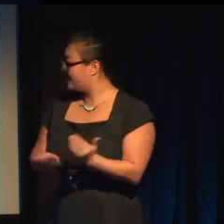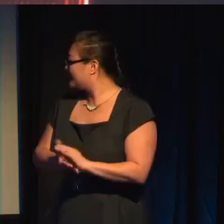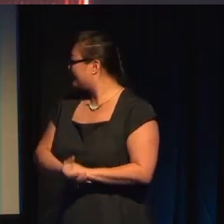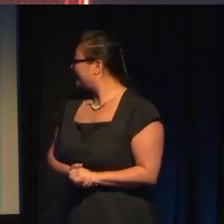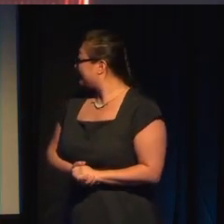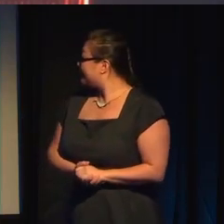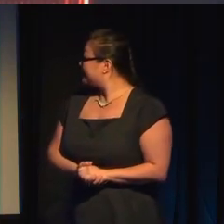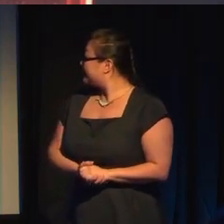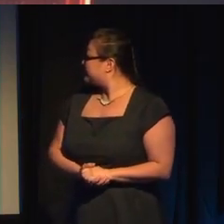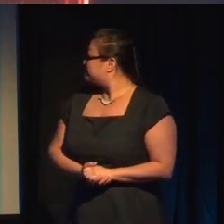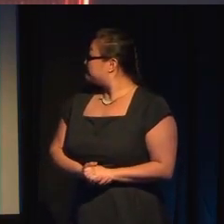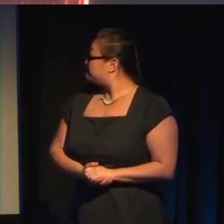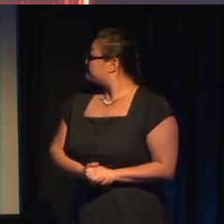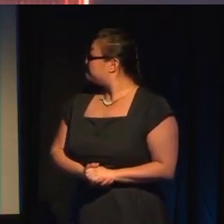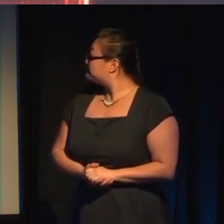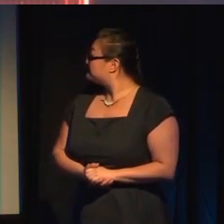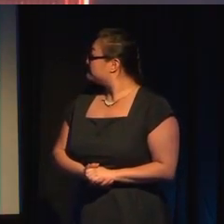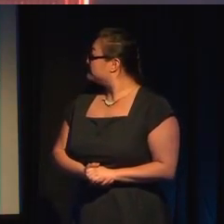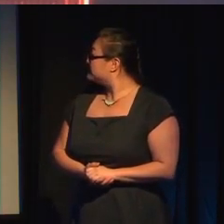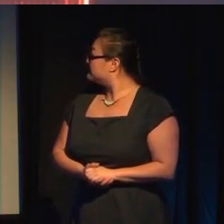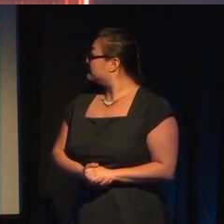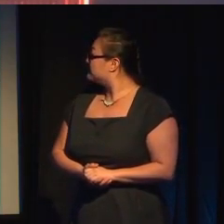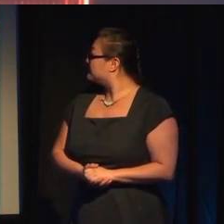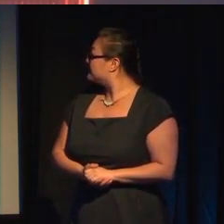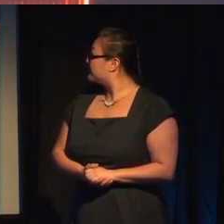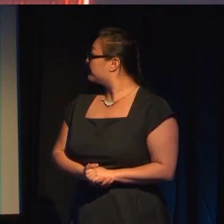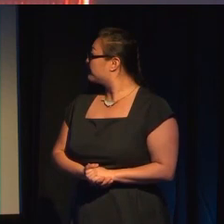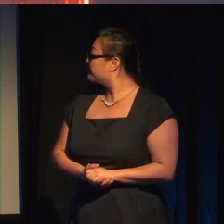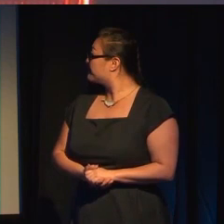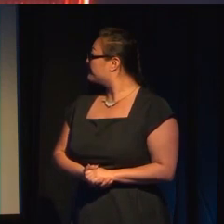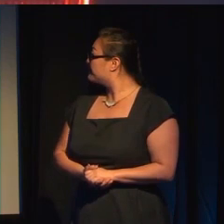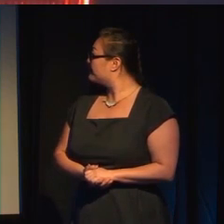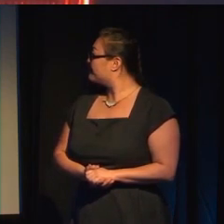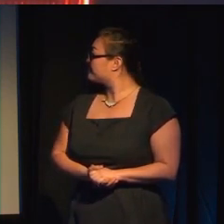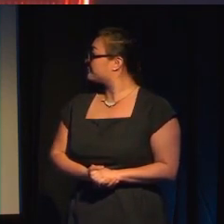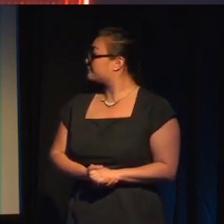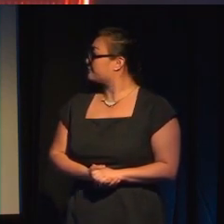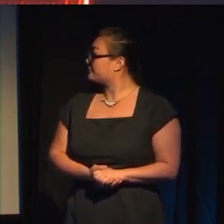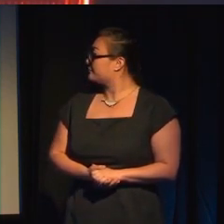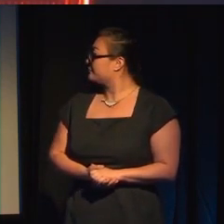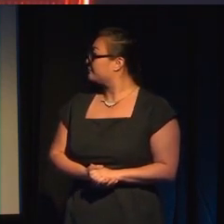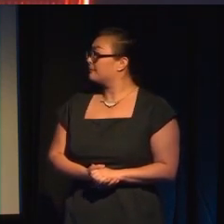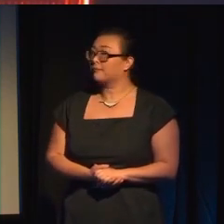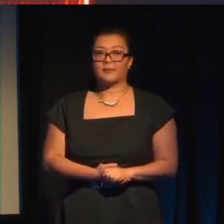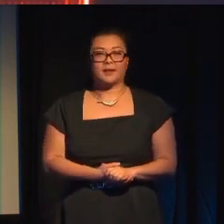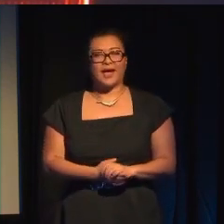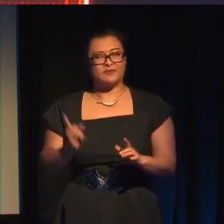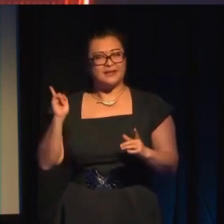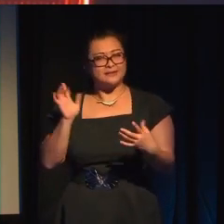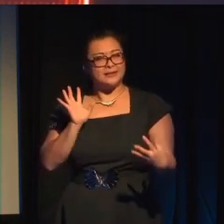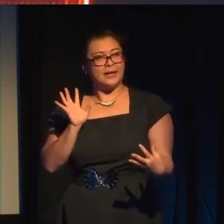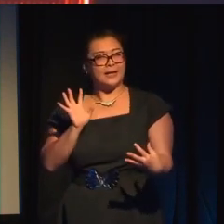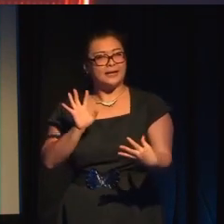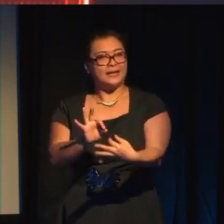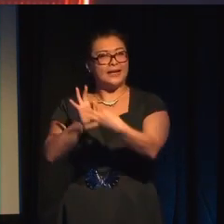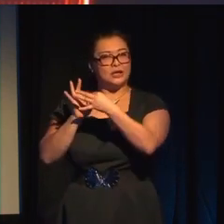here we go. And the way, and this is very much coming from the ideas of the original, that you remember the lamb where you